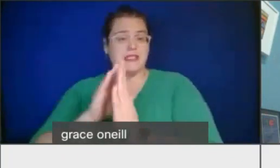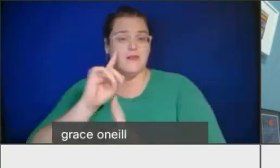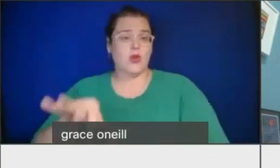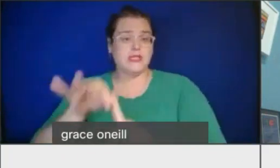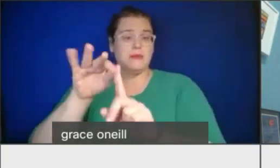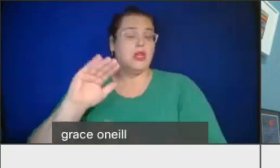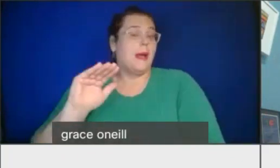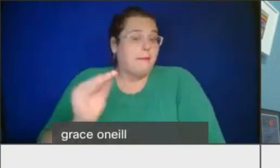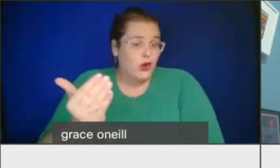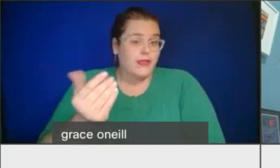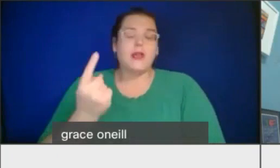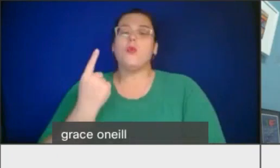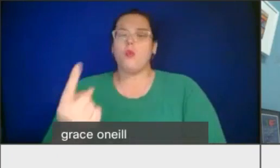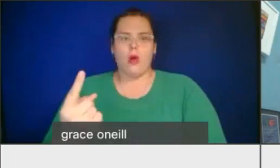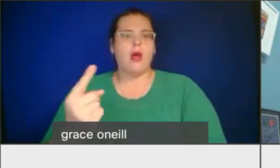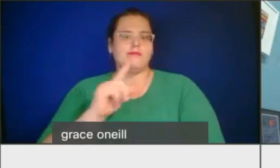been granted.